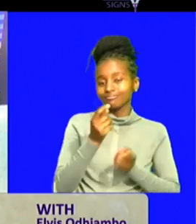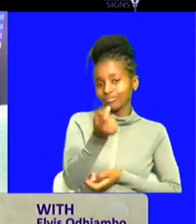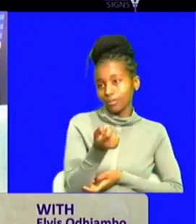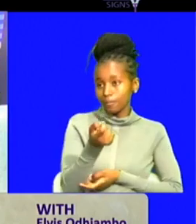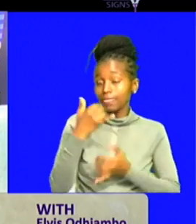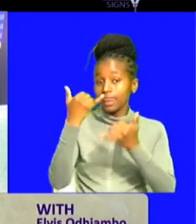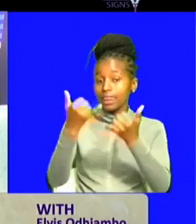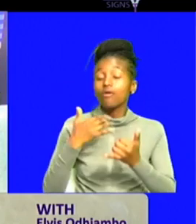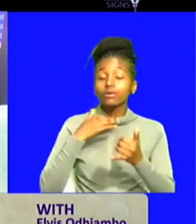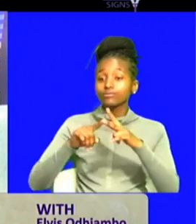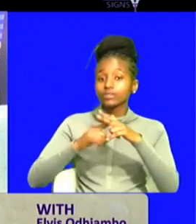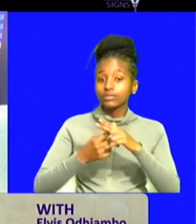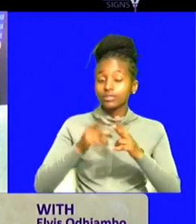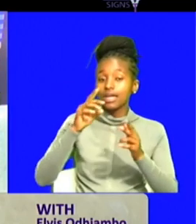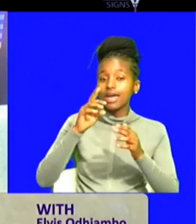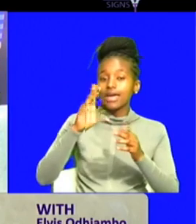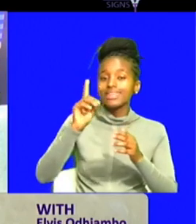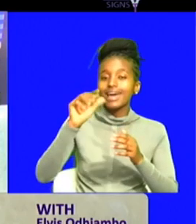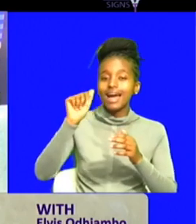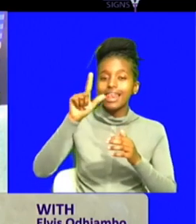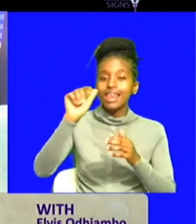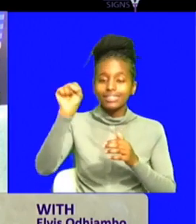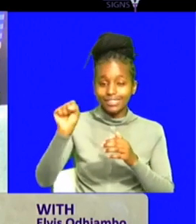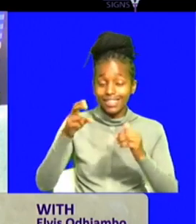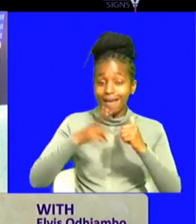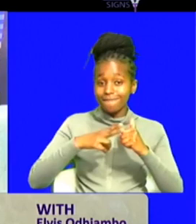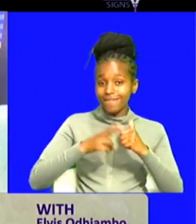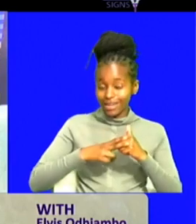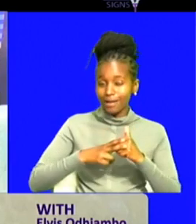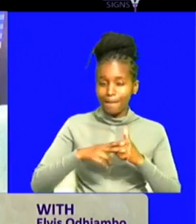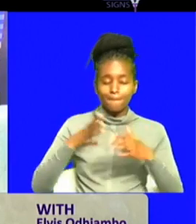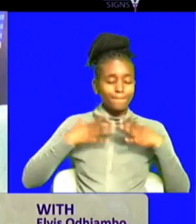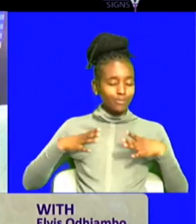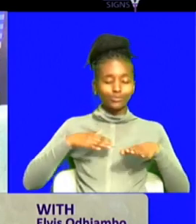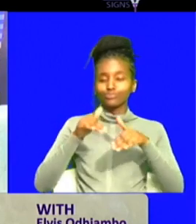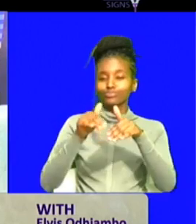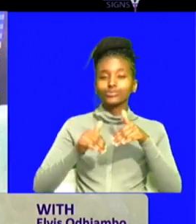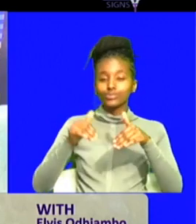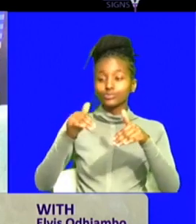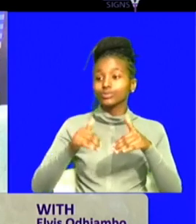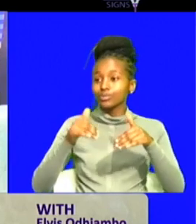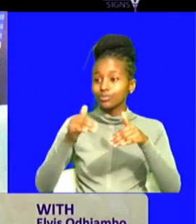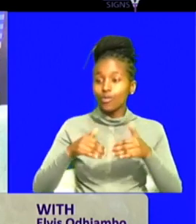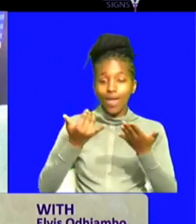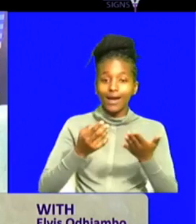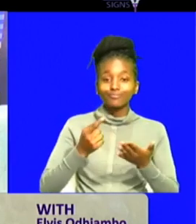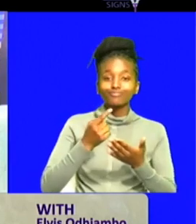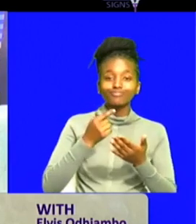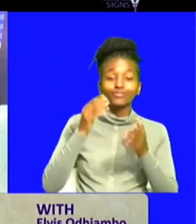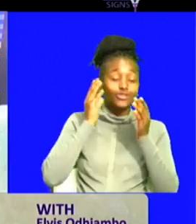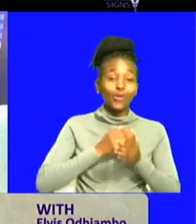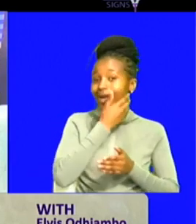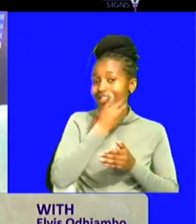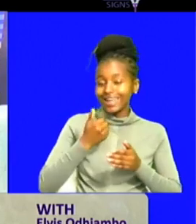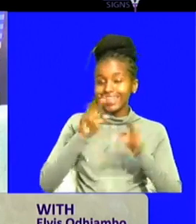now tumeanzia at the Dallas Sevens with much anticipation at the Jomo Kenyatta International Stadium, and the